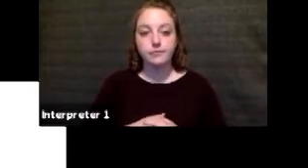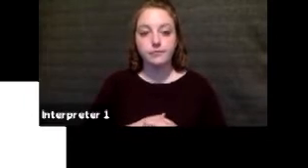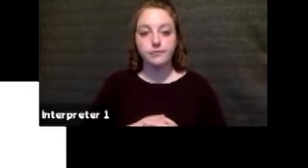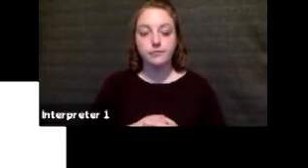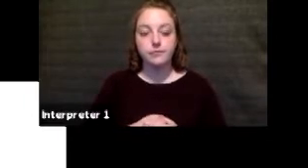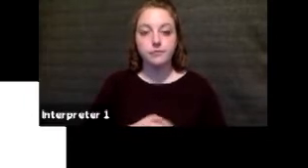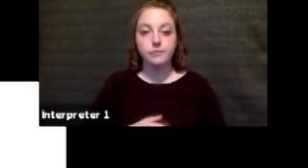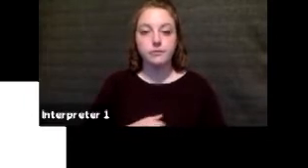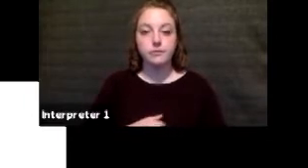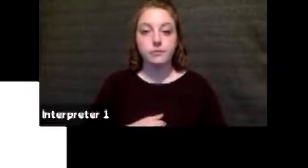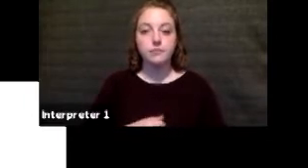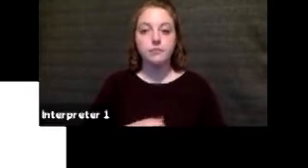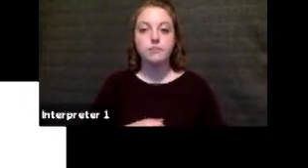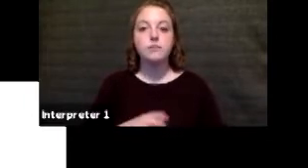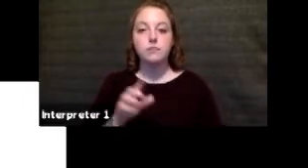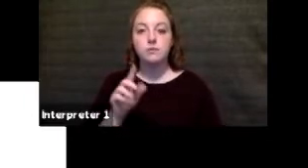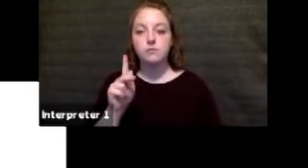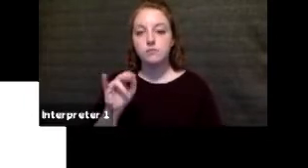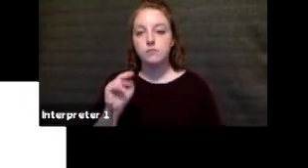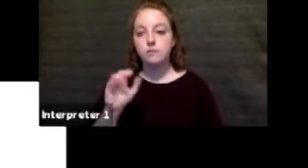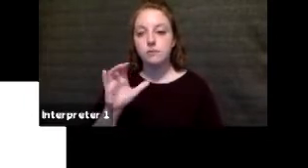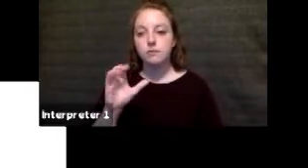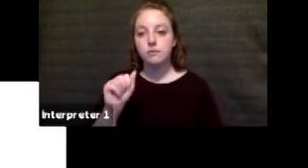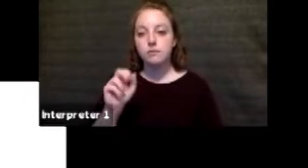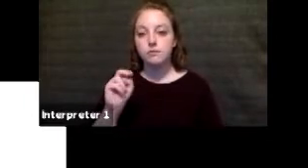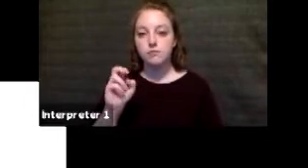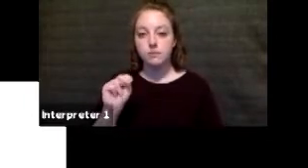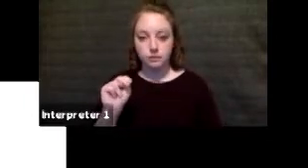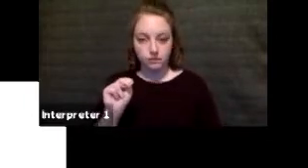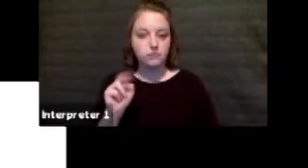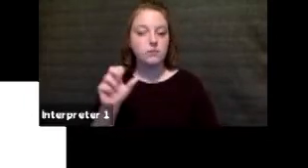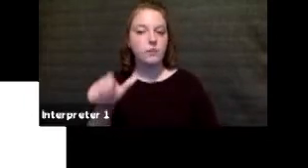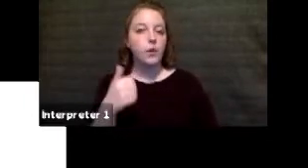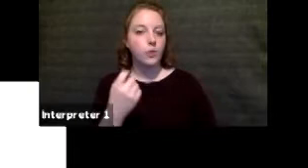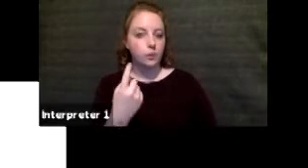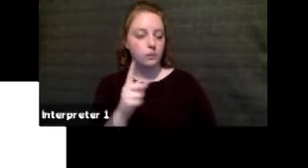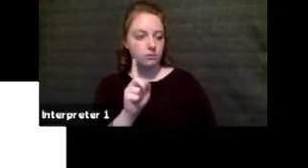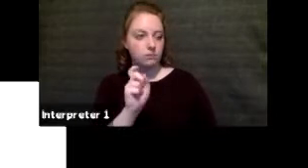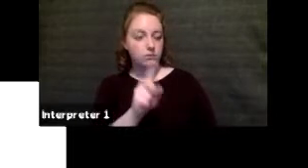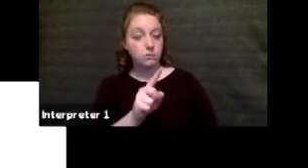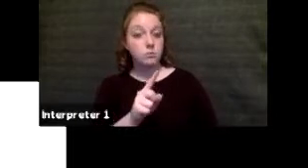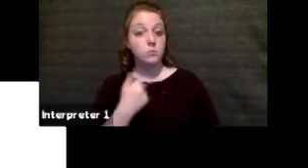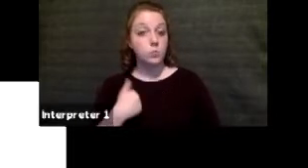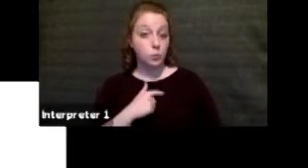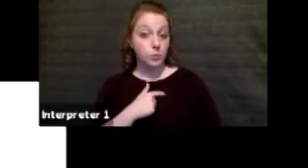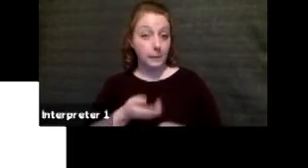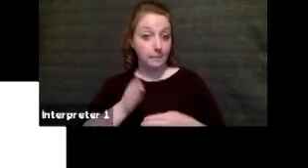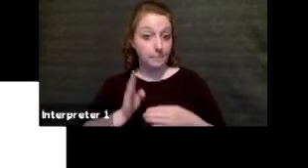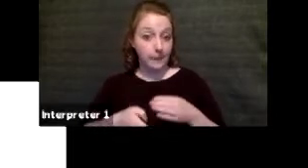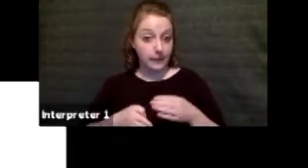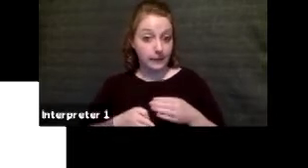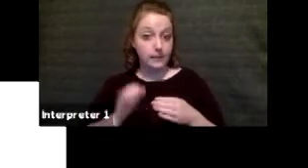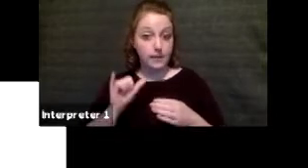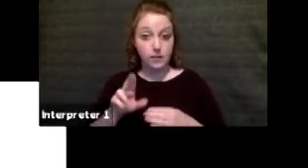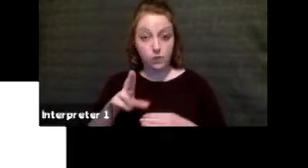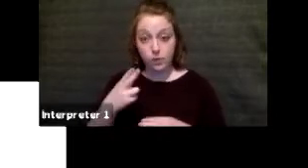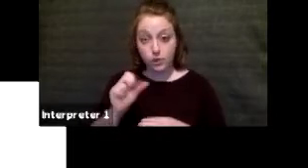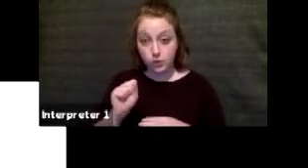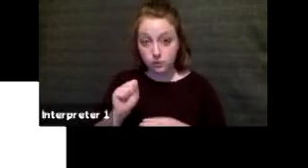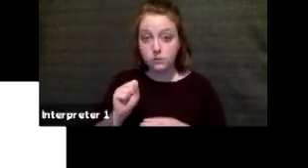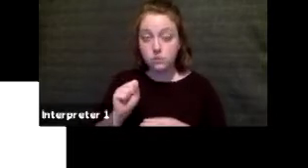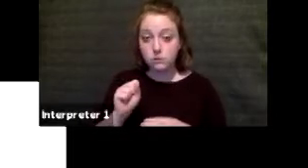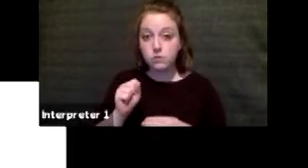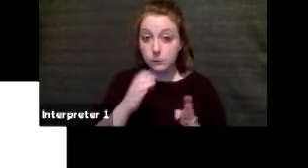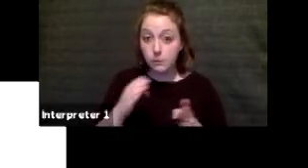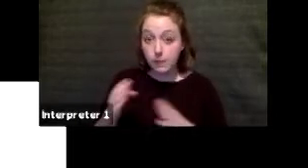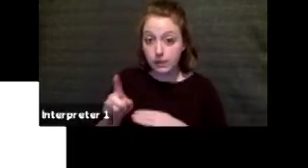And Mr. Sykes, there's another question there about did we complete the plan, the plan at that time? Yeah,